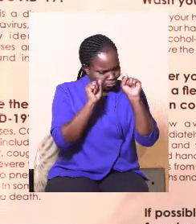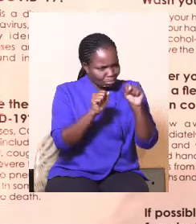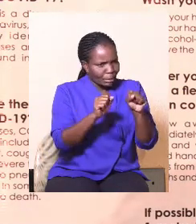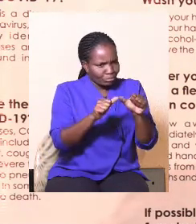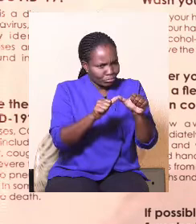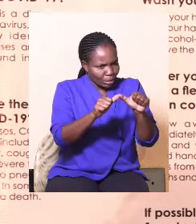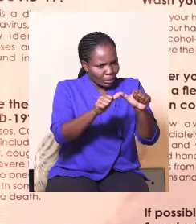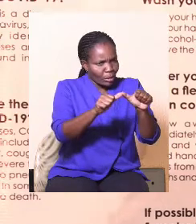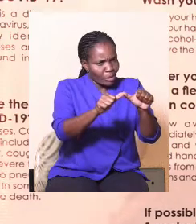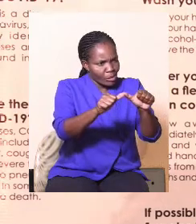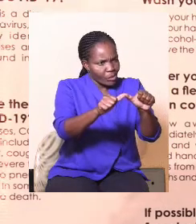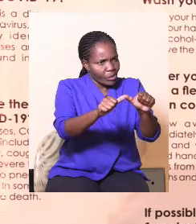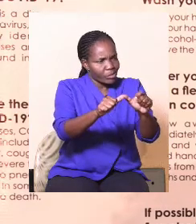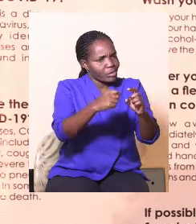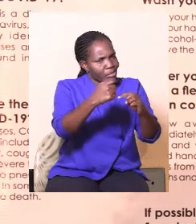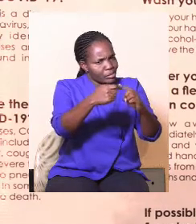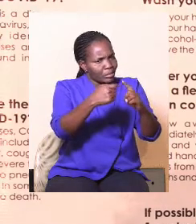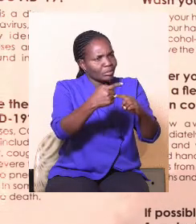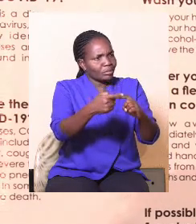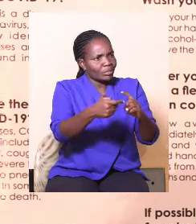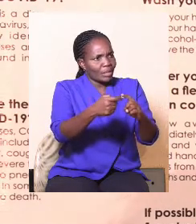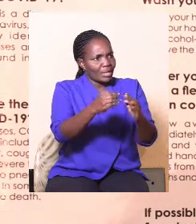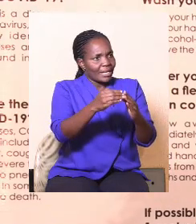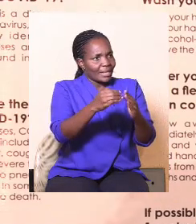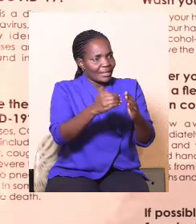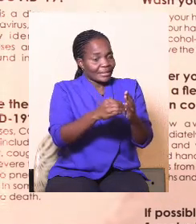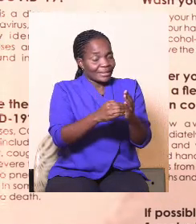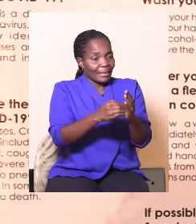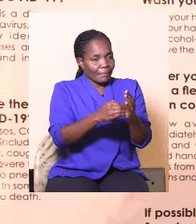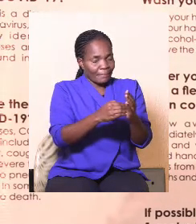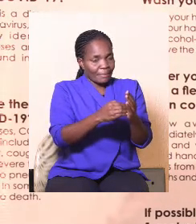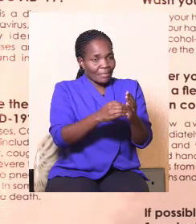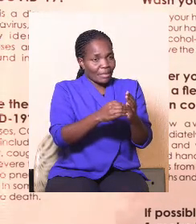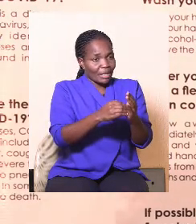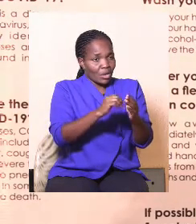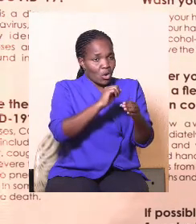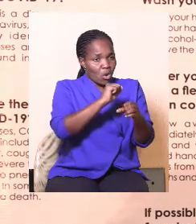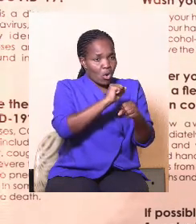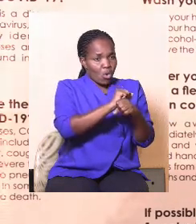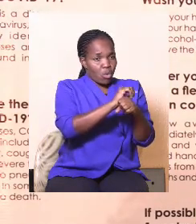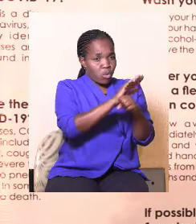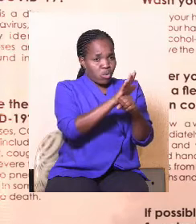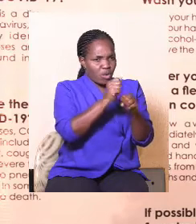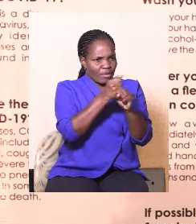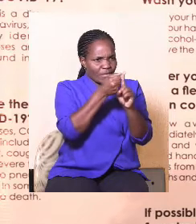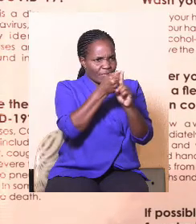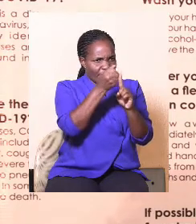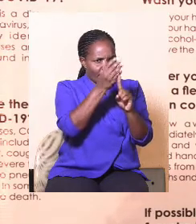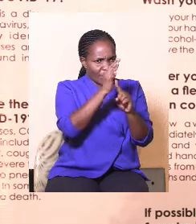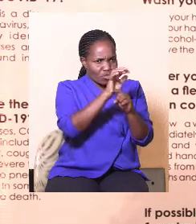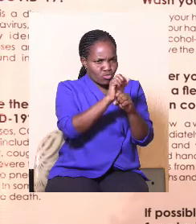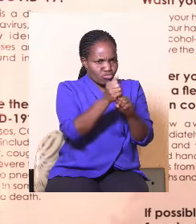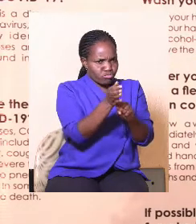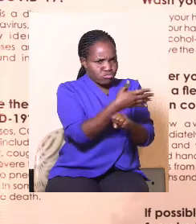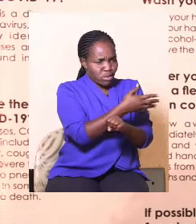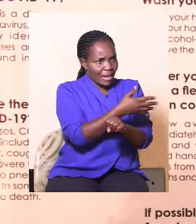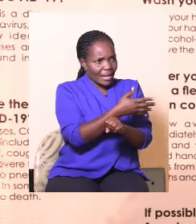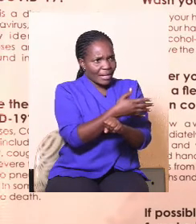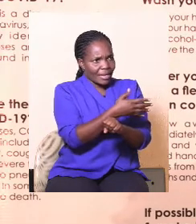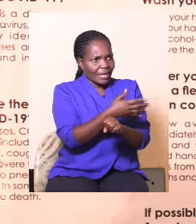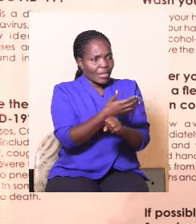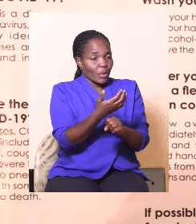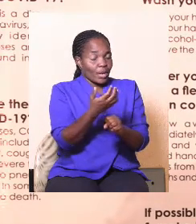survive this, so that when we are at the end of this curve, we have a country that has got vibrant people, the